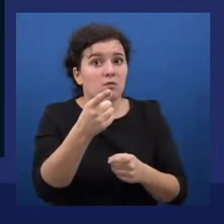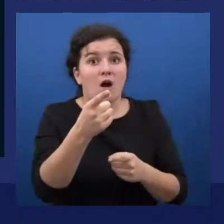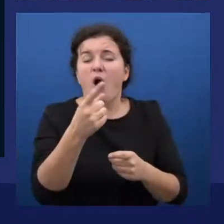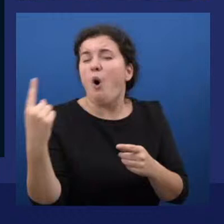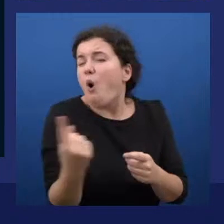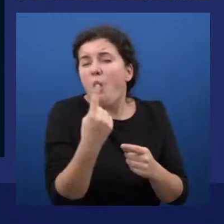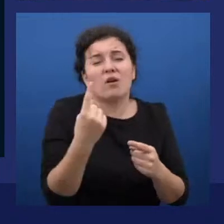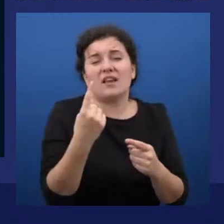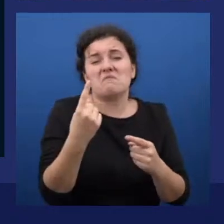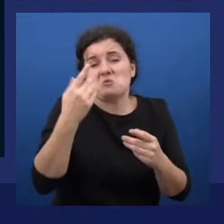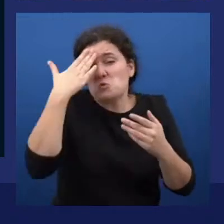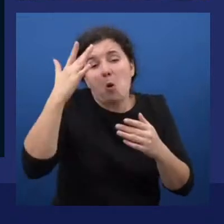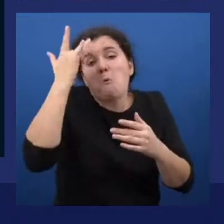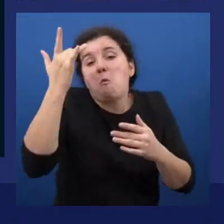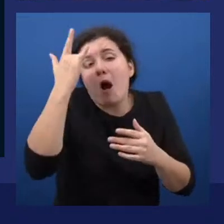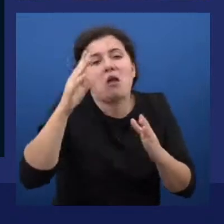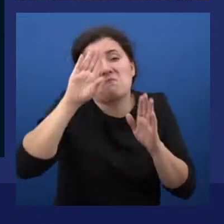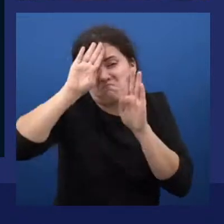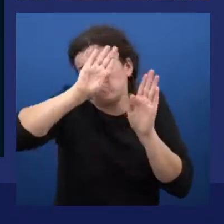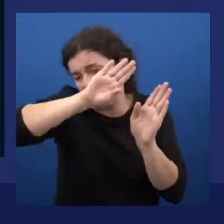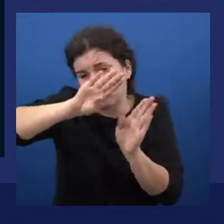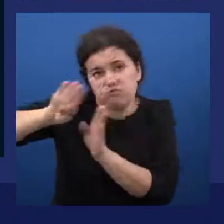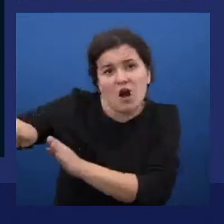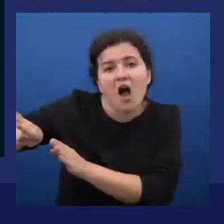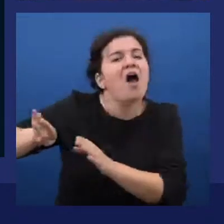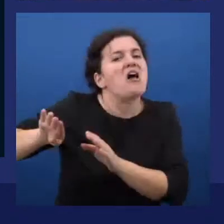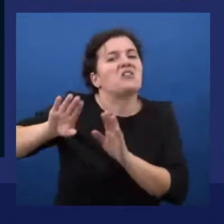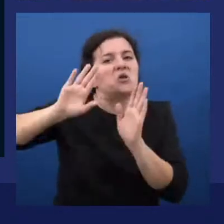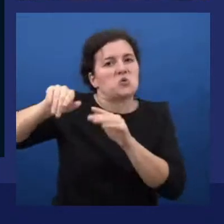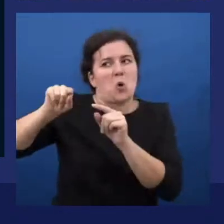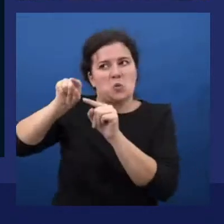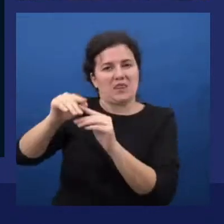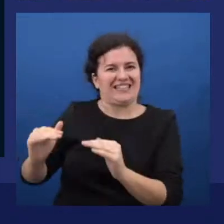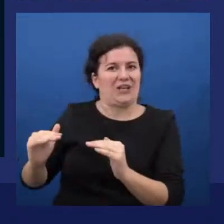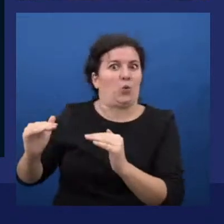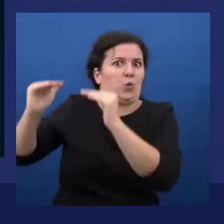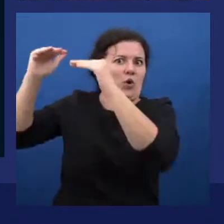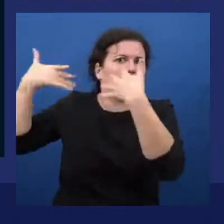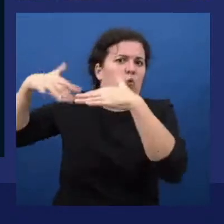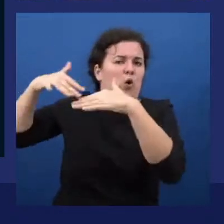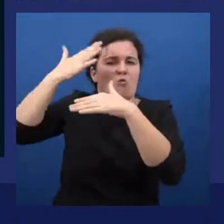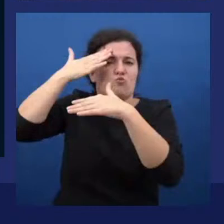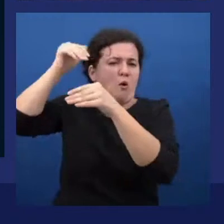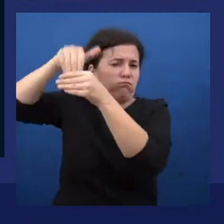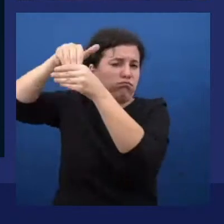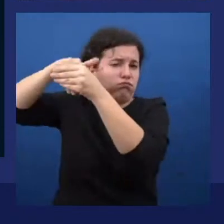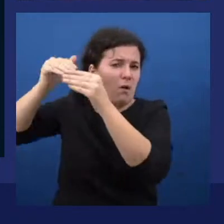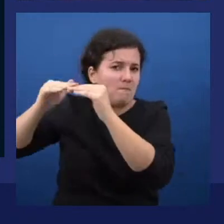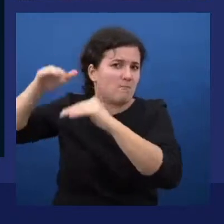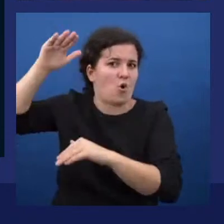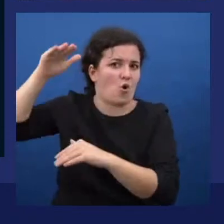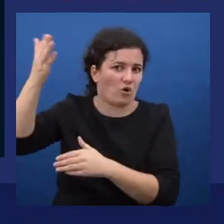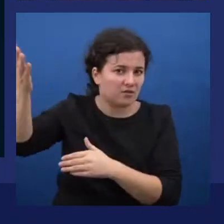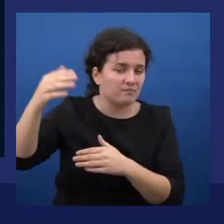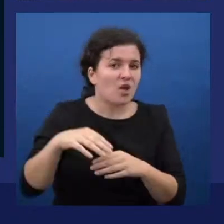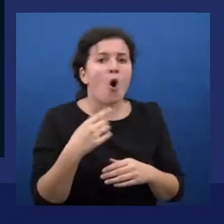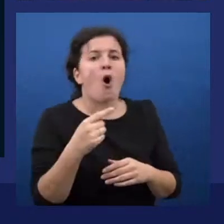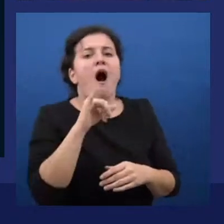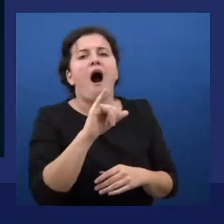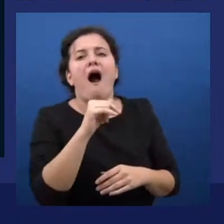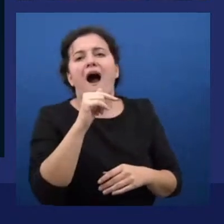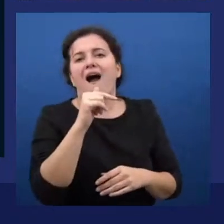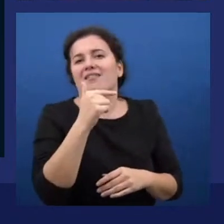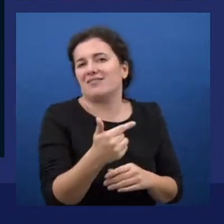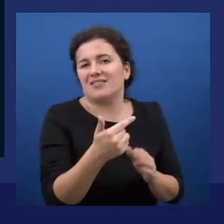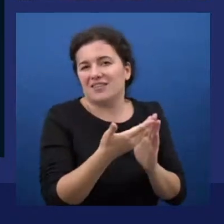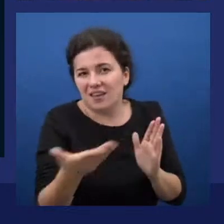and maybe it's something that you work with that IoT solution or the data